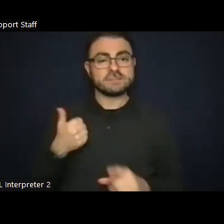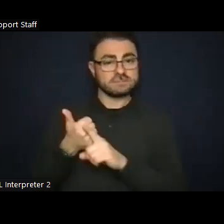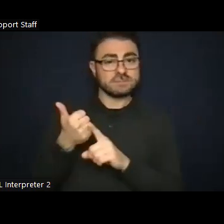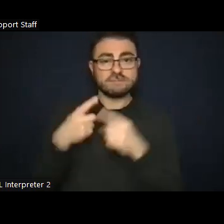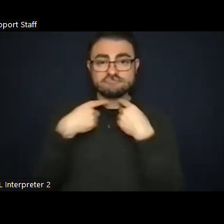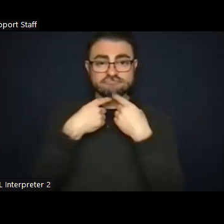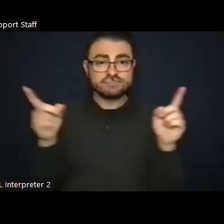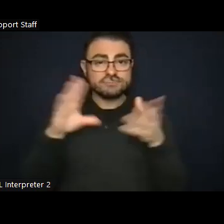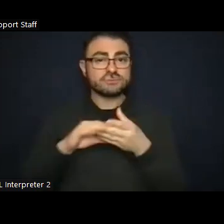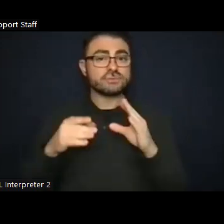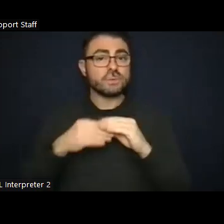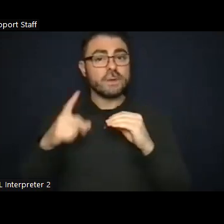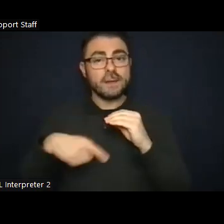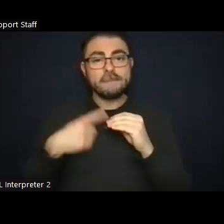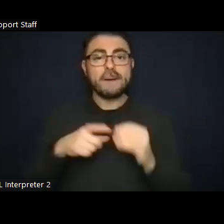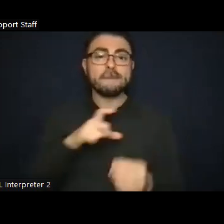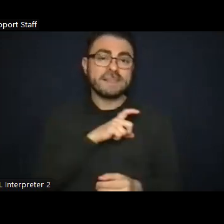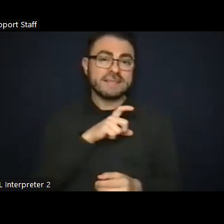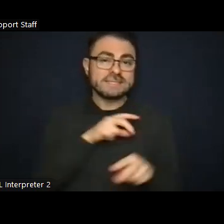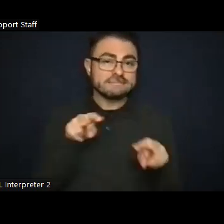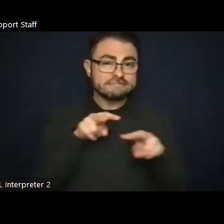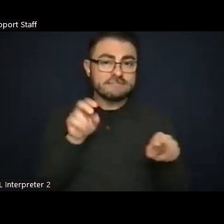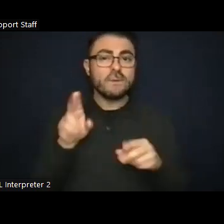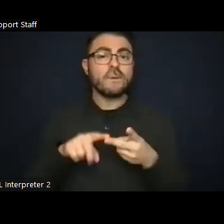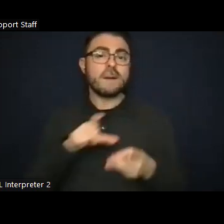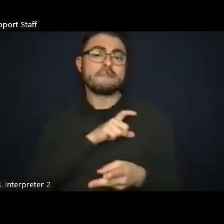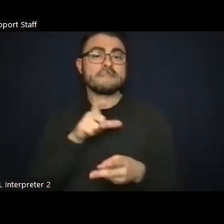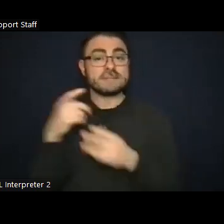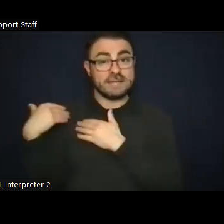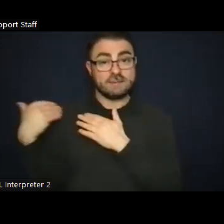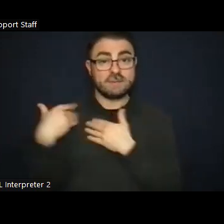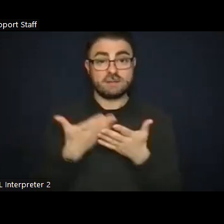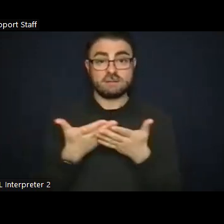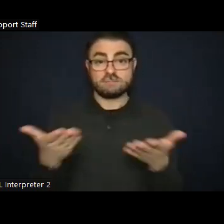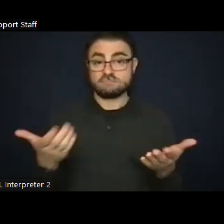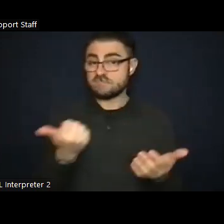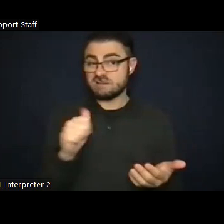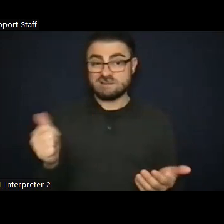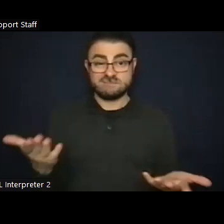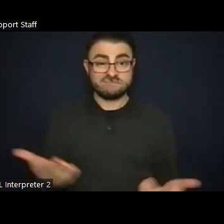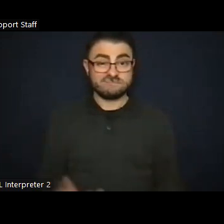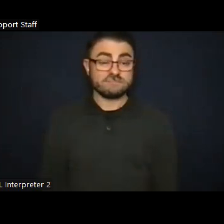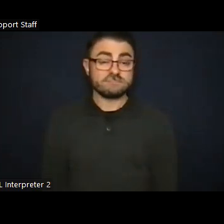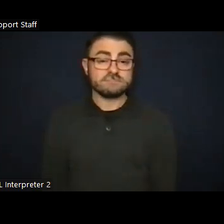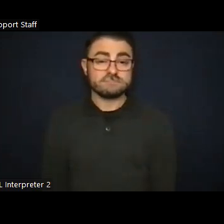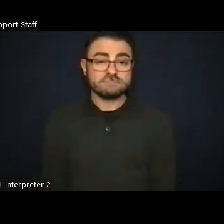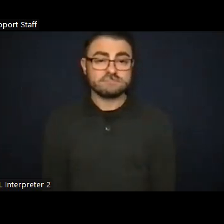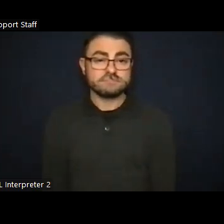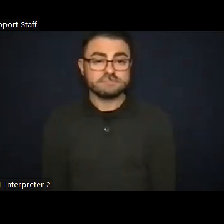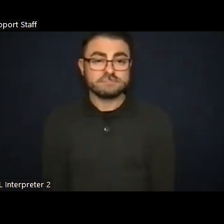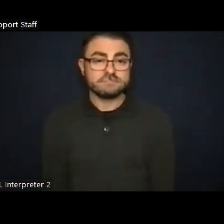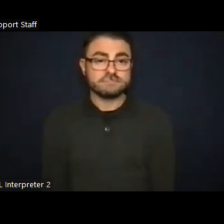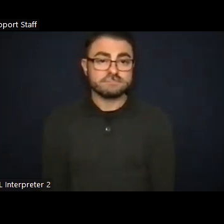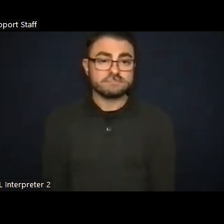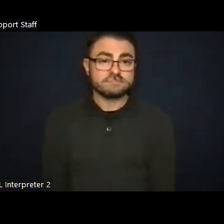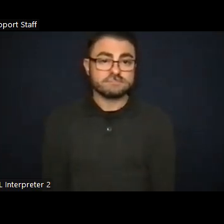about policing or police accountability? If there's any other members of the public that would like